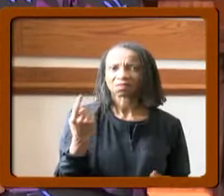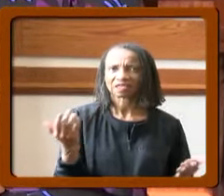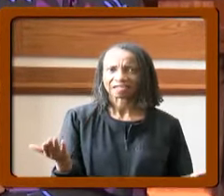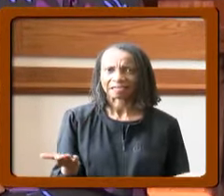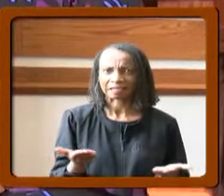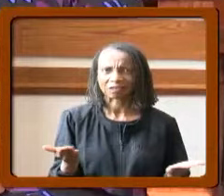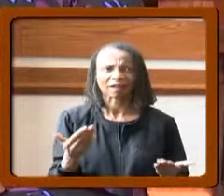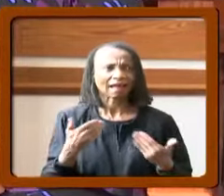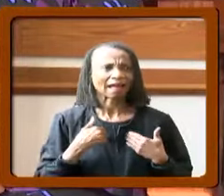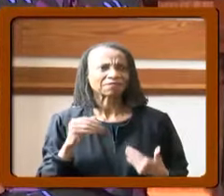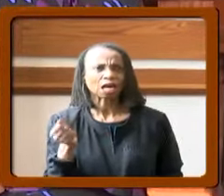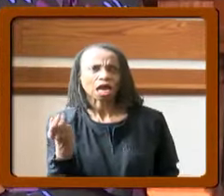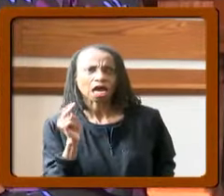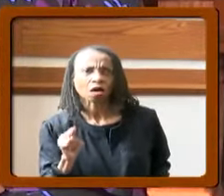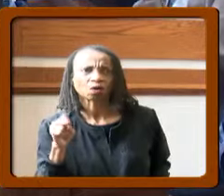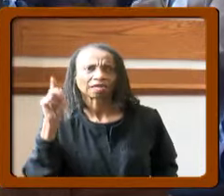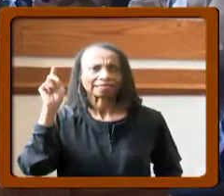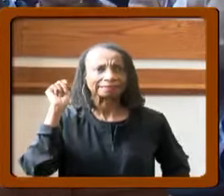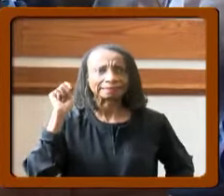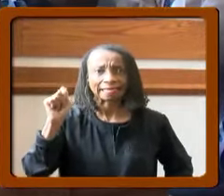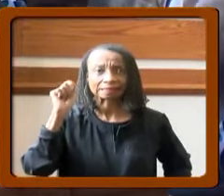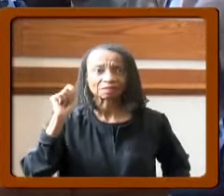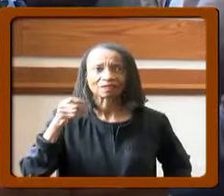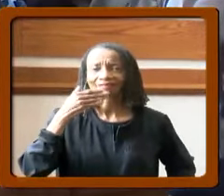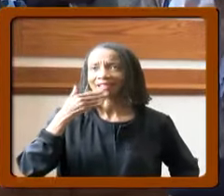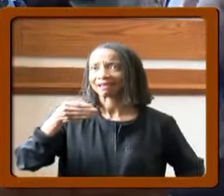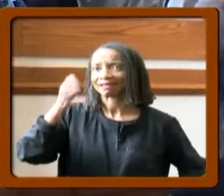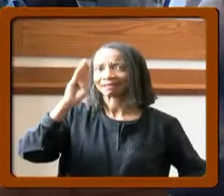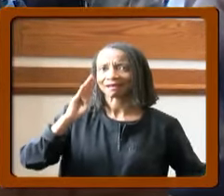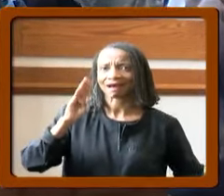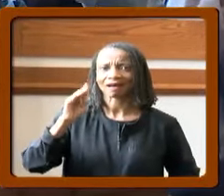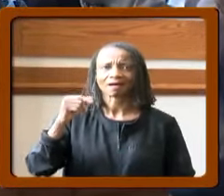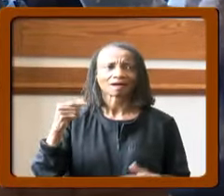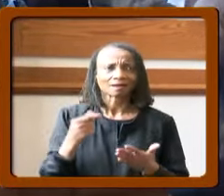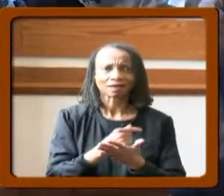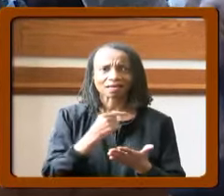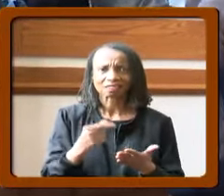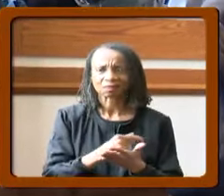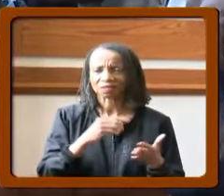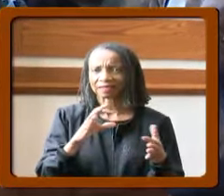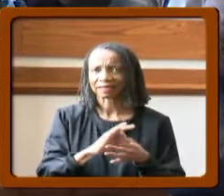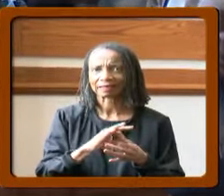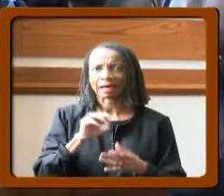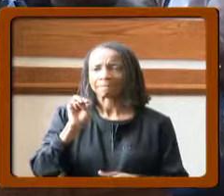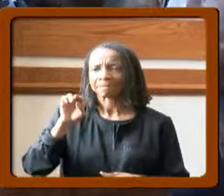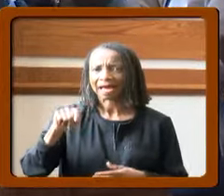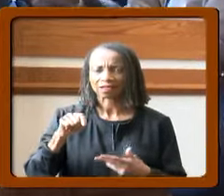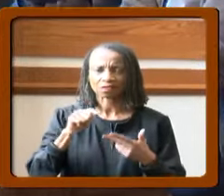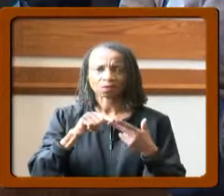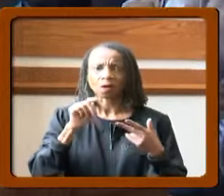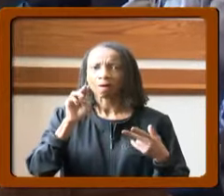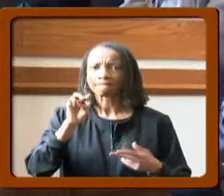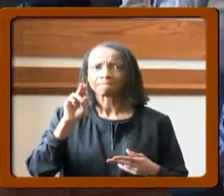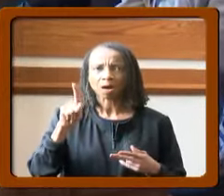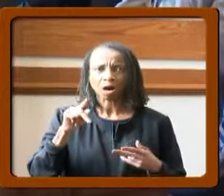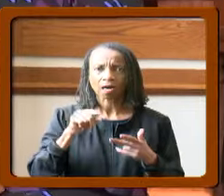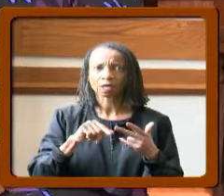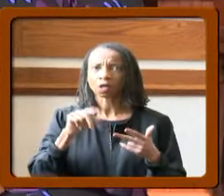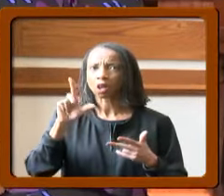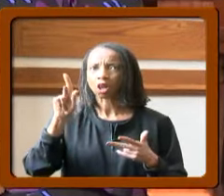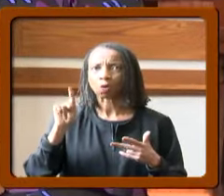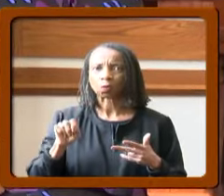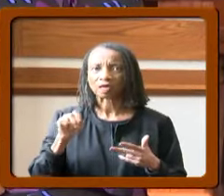your own testimony? Thank God for the gospel according to Matthew and Mark and Luke and John. But I've got my own